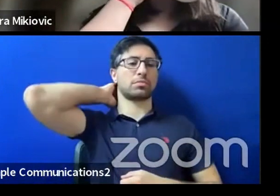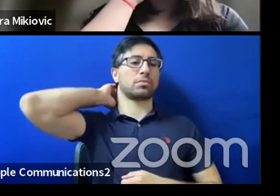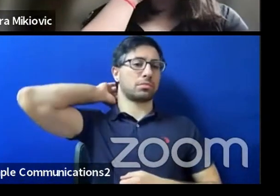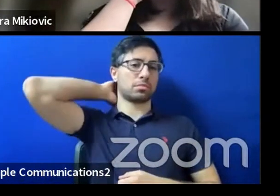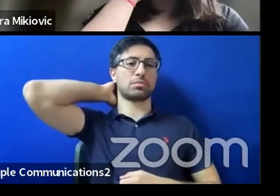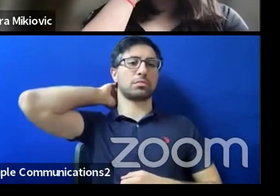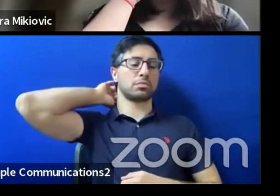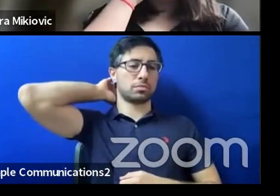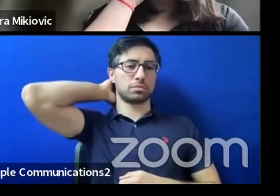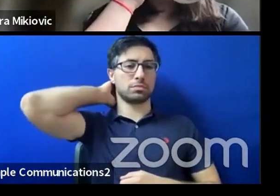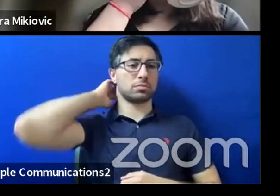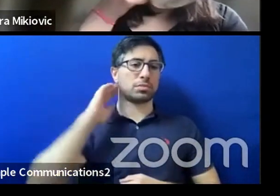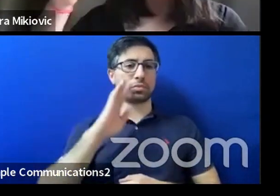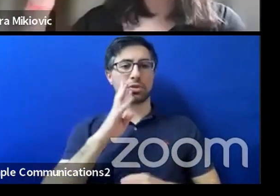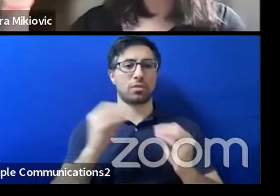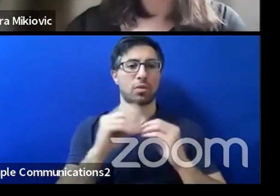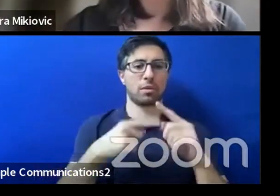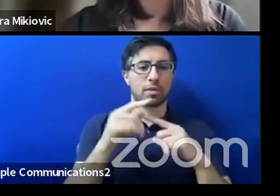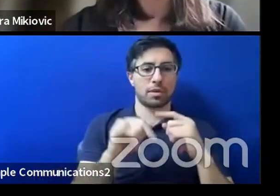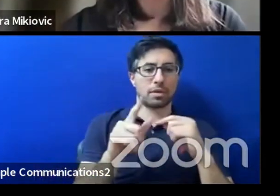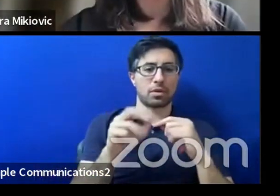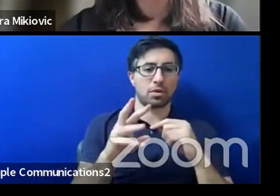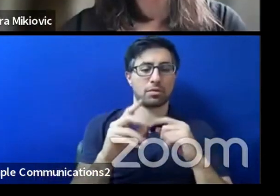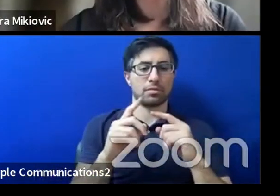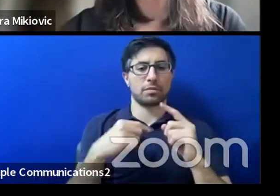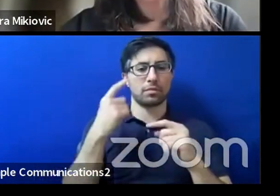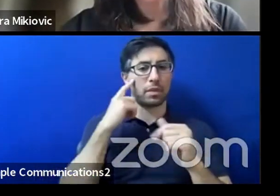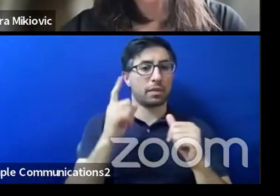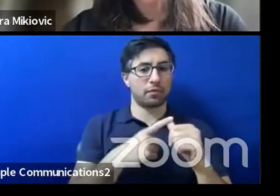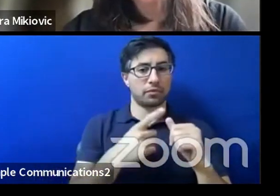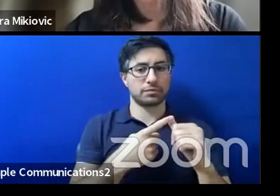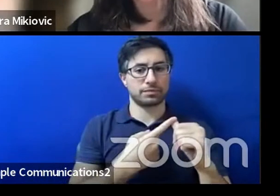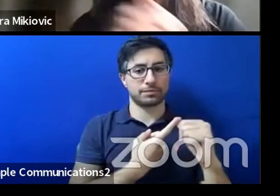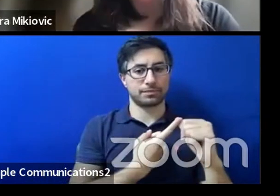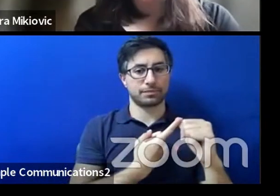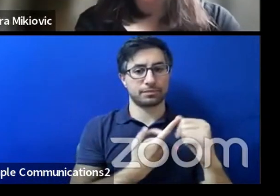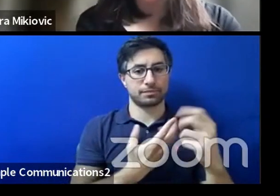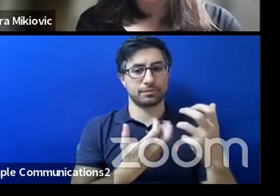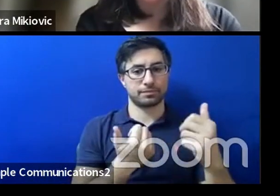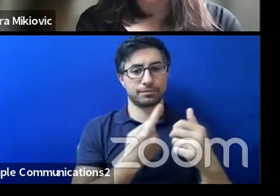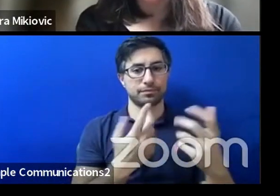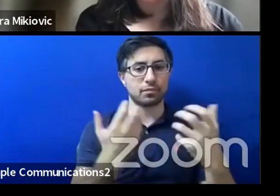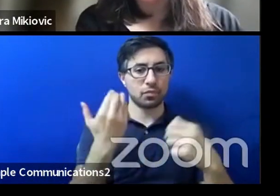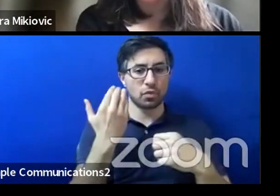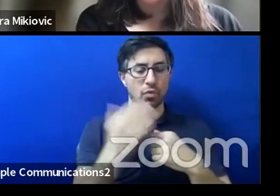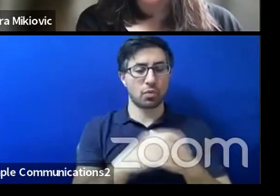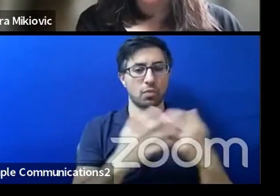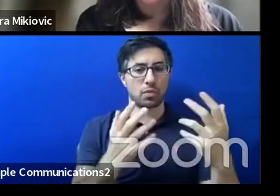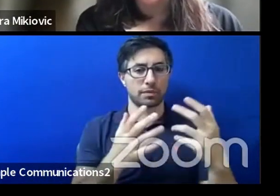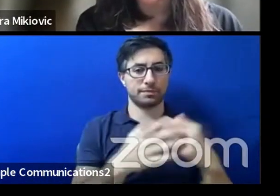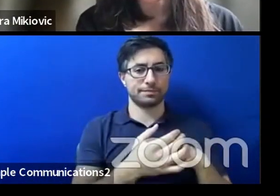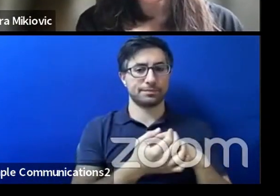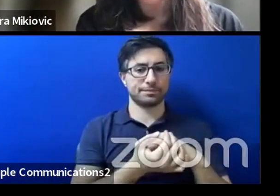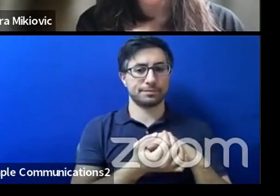that law a little bit today. But I think first, what everybody wants to know is,